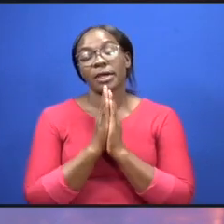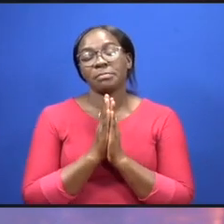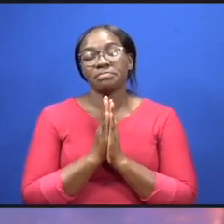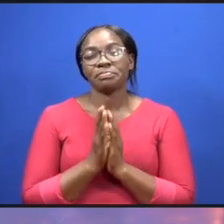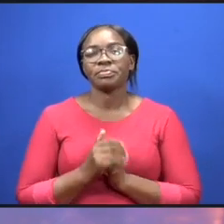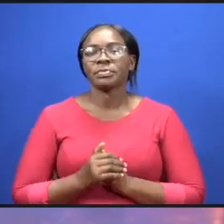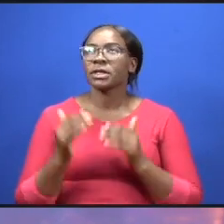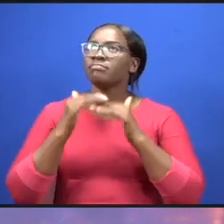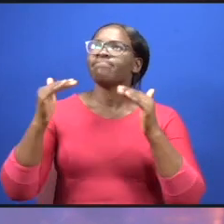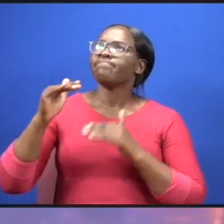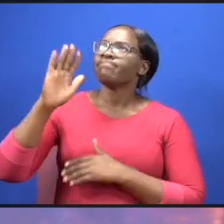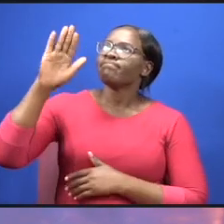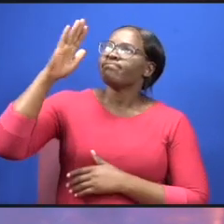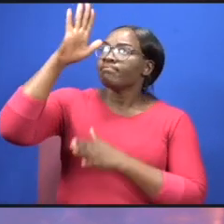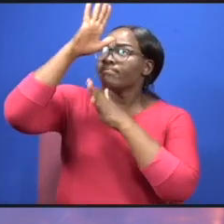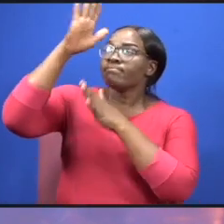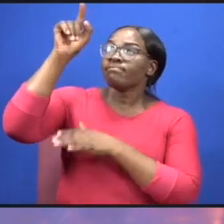Heavenly Father,